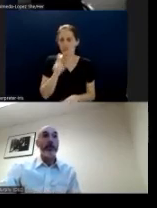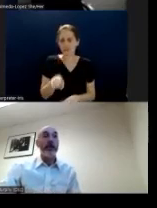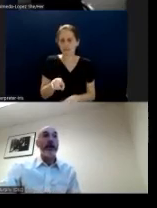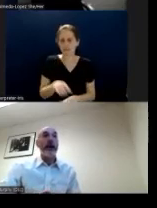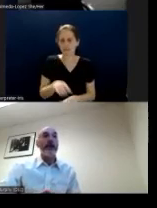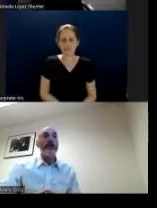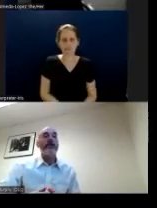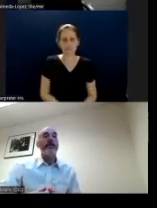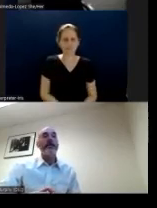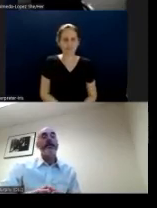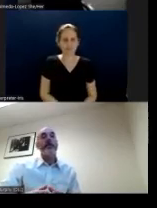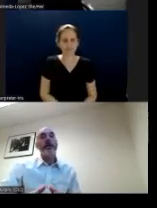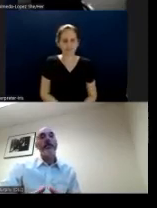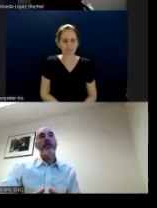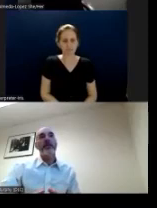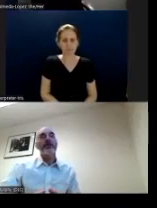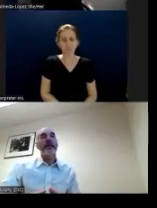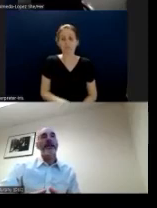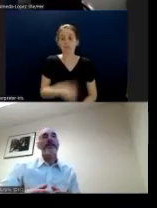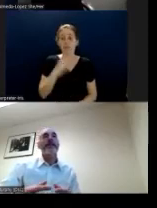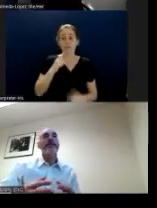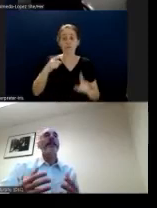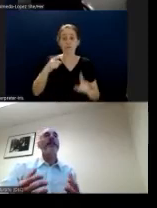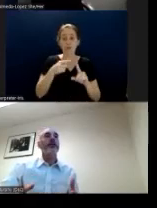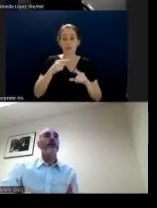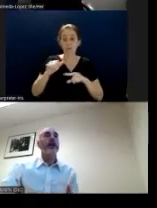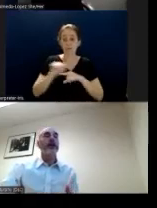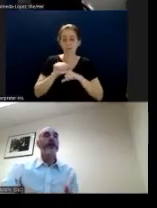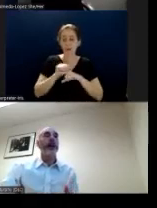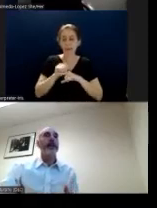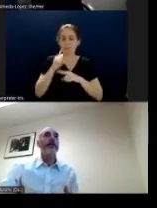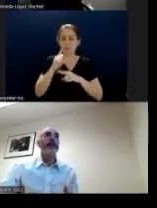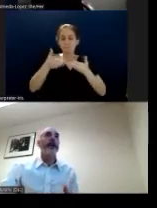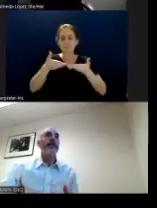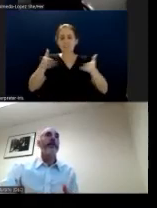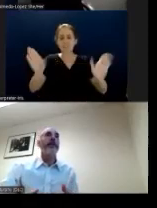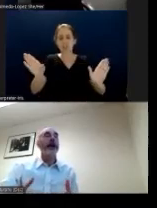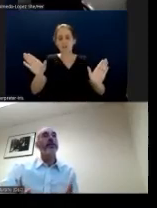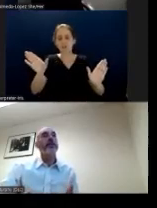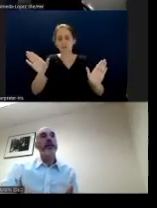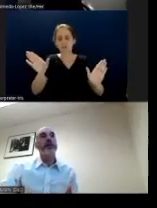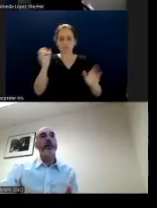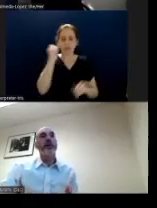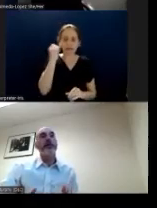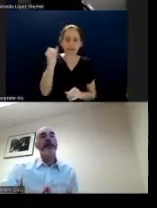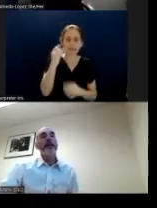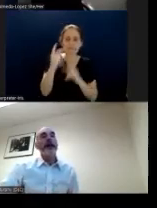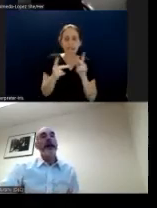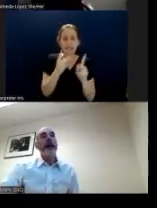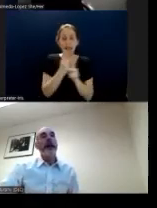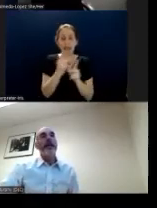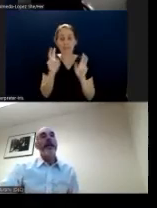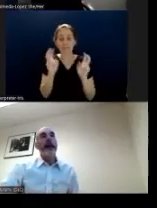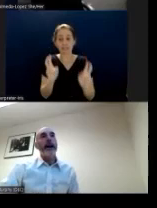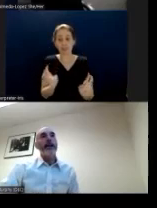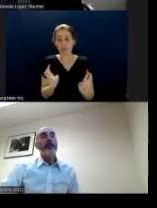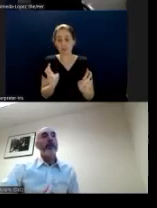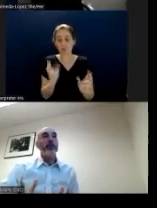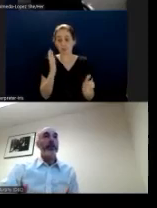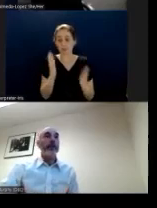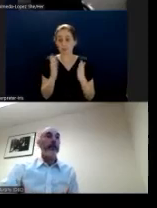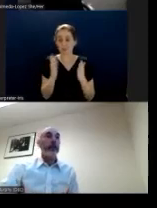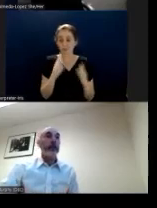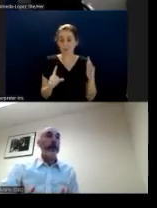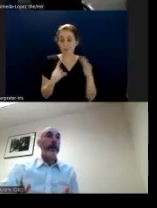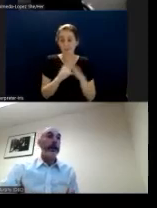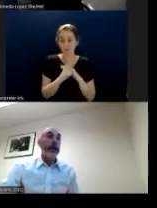verbatim. The purpose of this training is to give you a general sense of the types of issues that a person